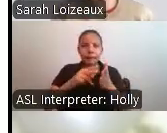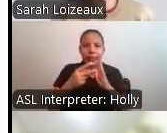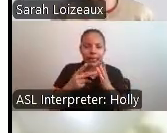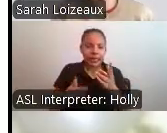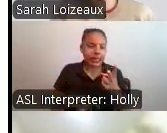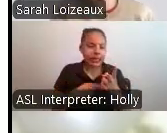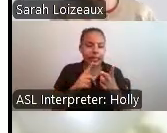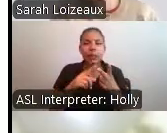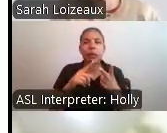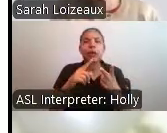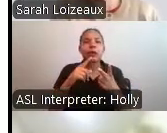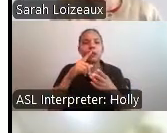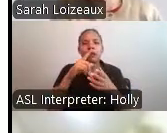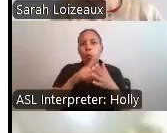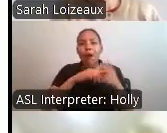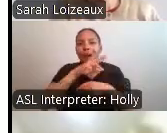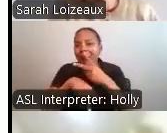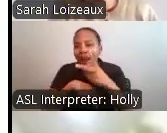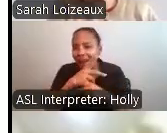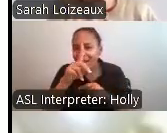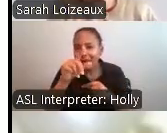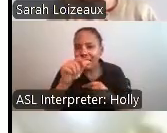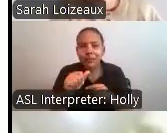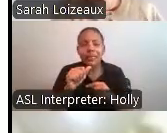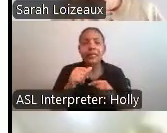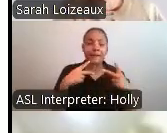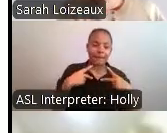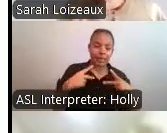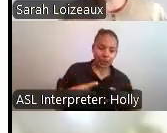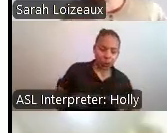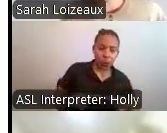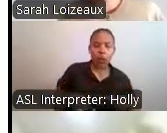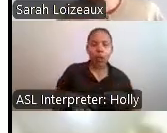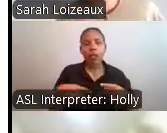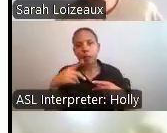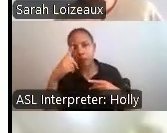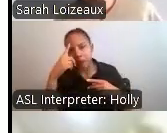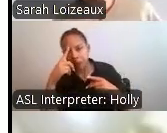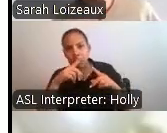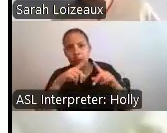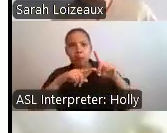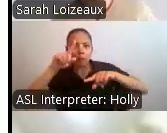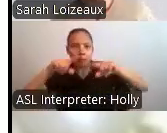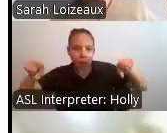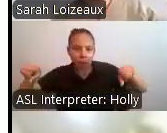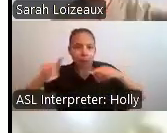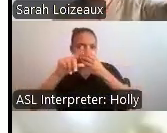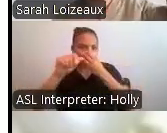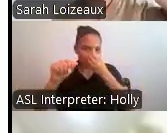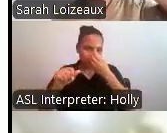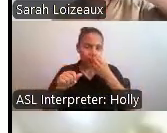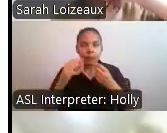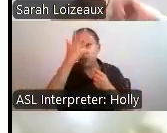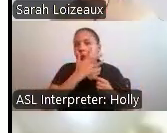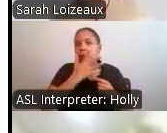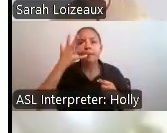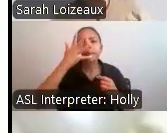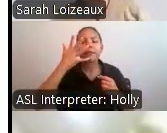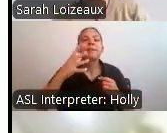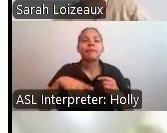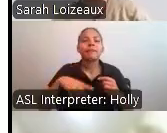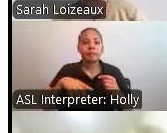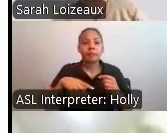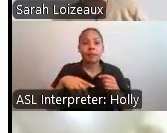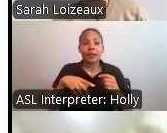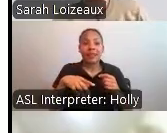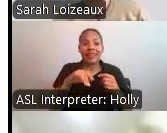visible disabilities, and again, normalize that conversation about, how if somebody, looks one way, it might not be